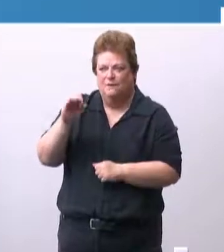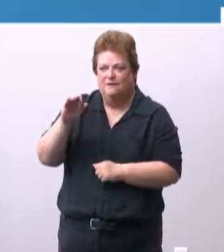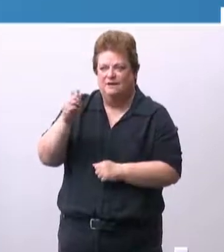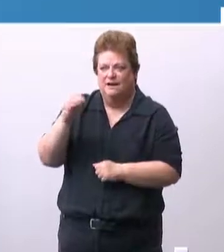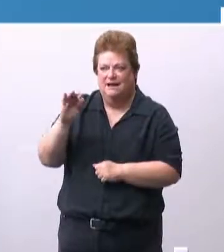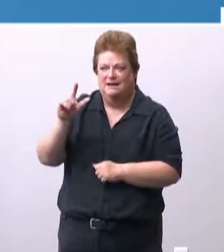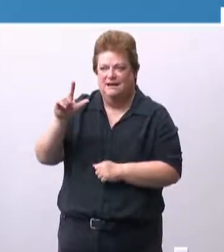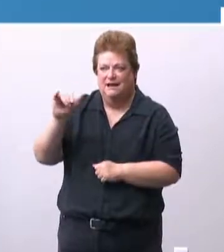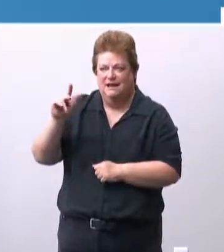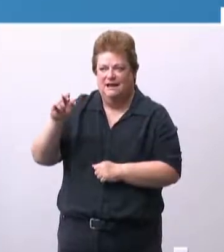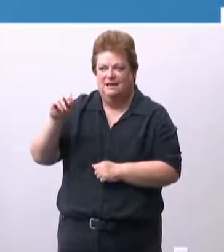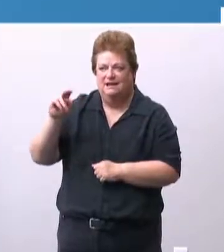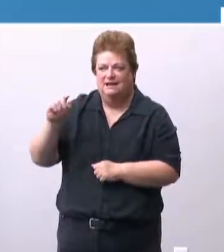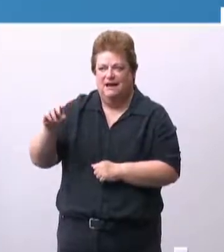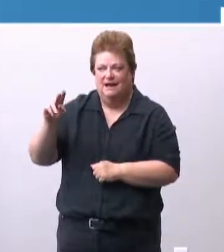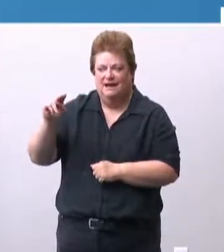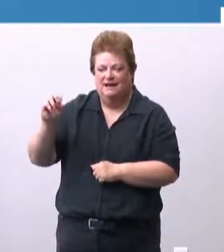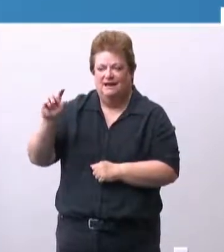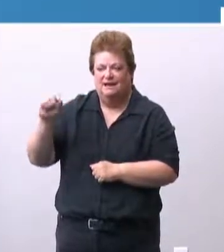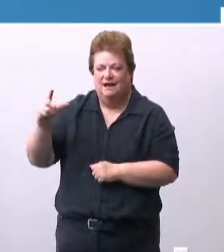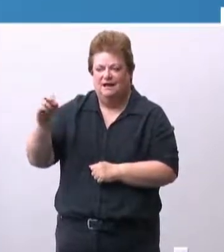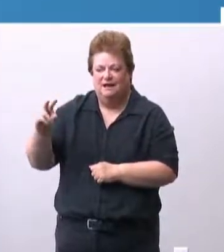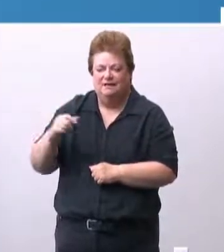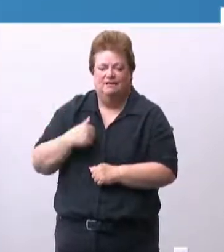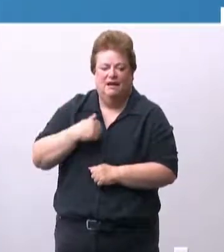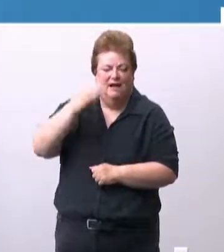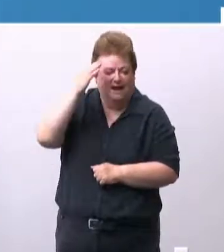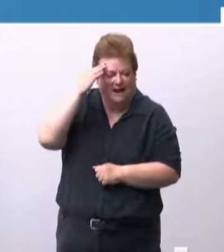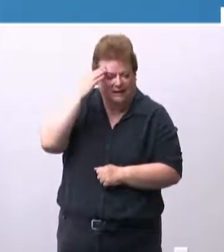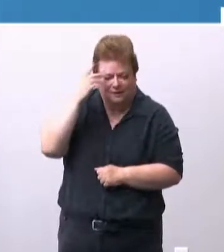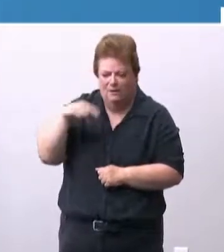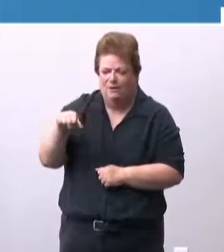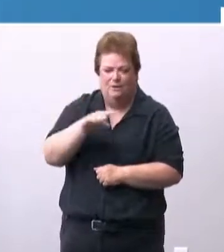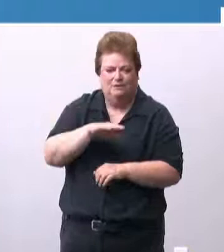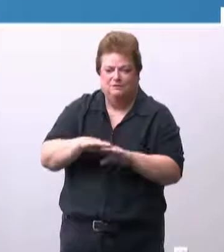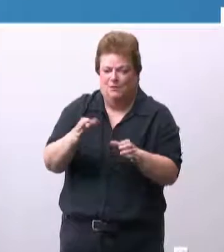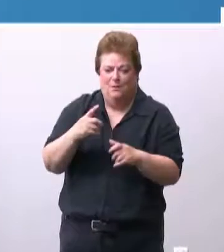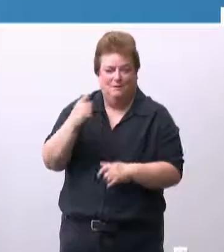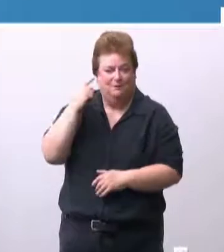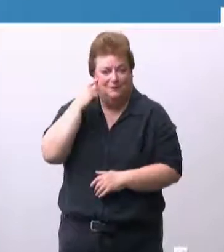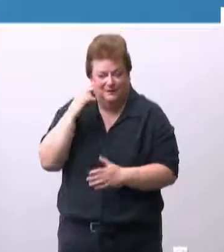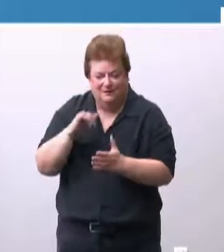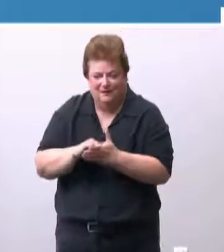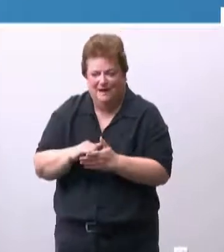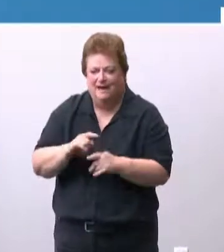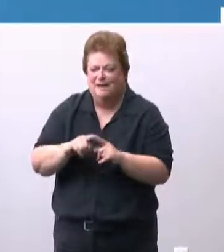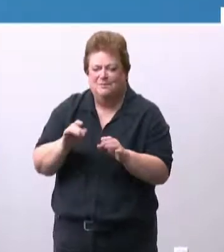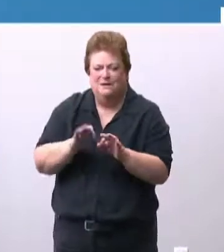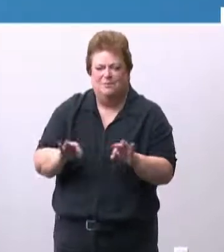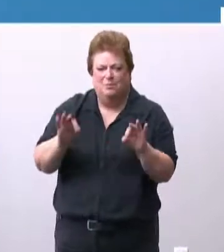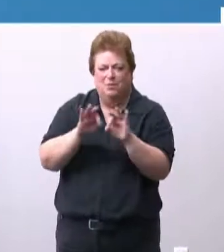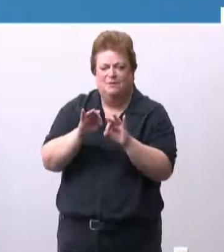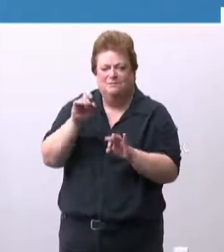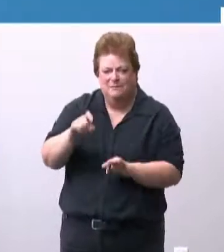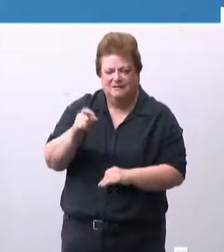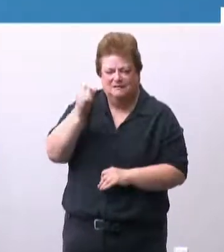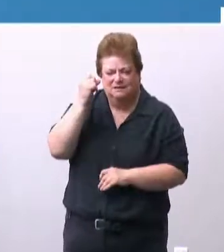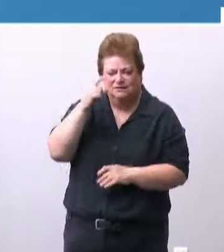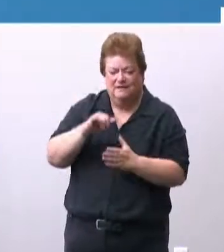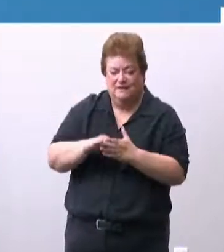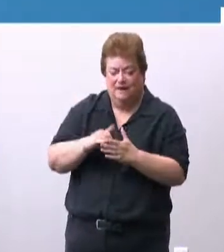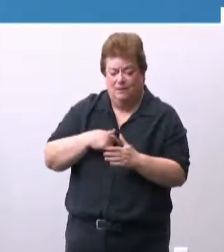covid19.lincoln.ne.gov. I know this is not the news we were hoping for, but it's important to understand that extending the